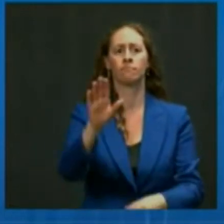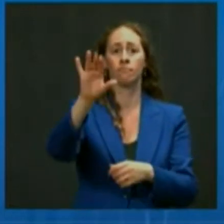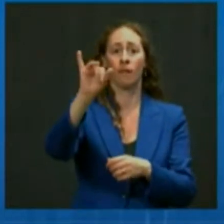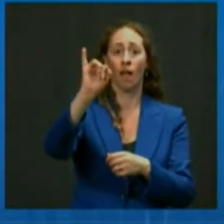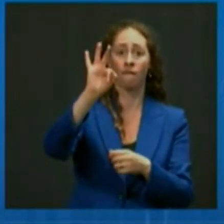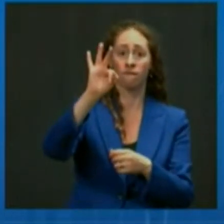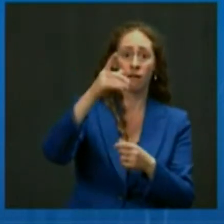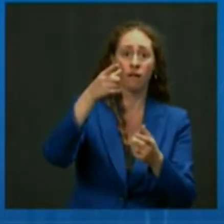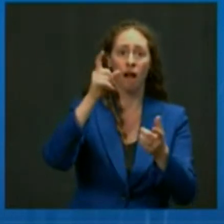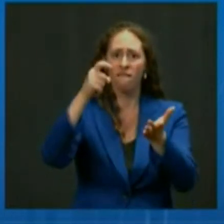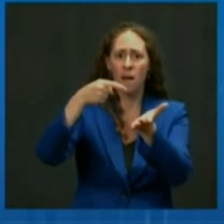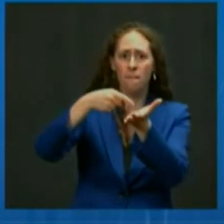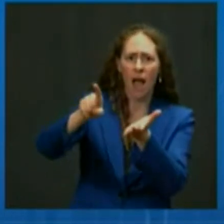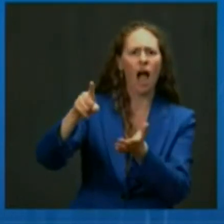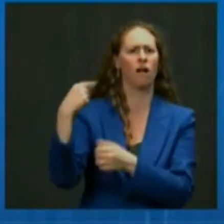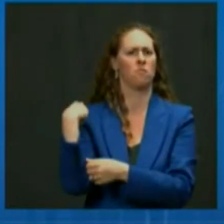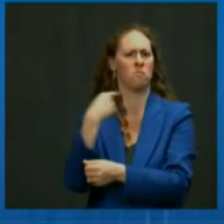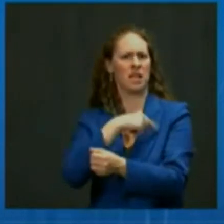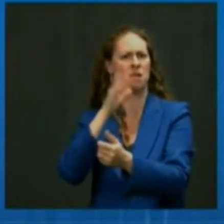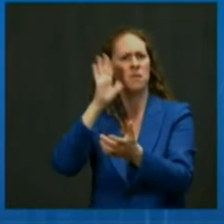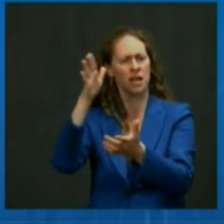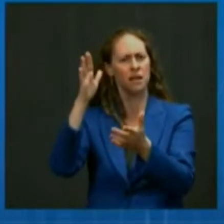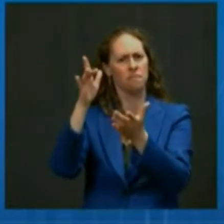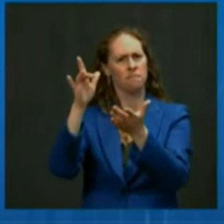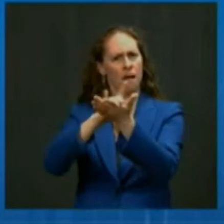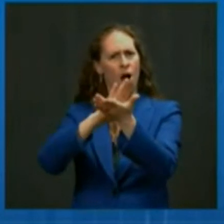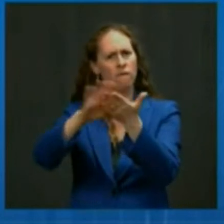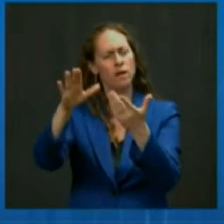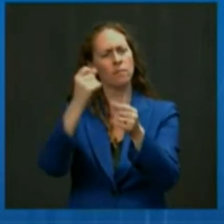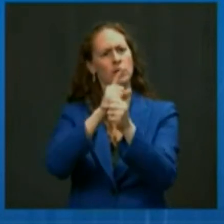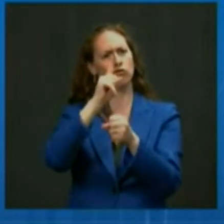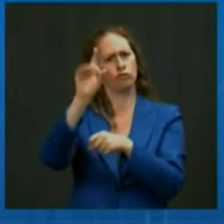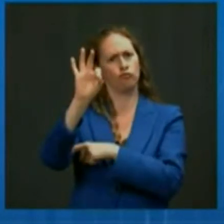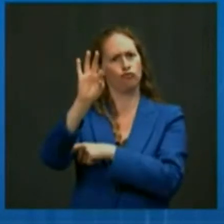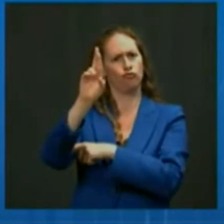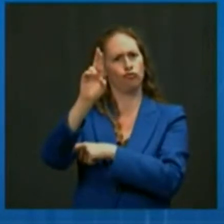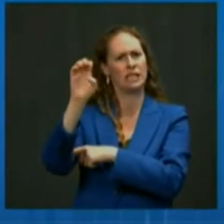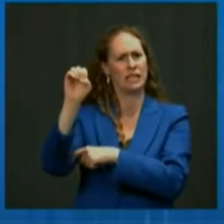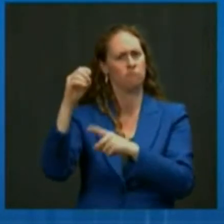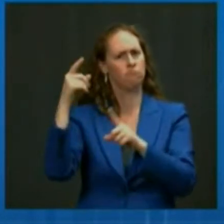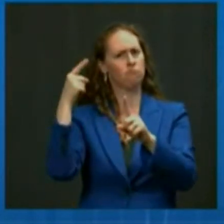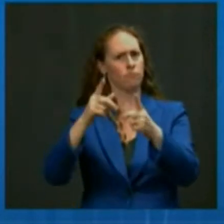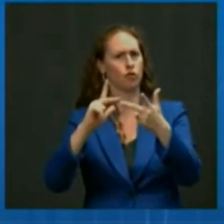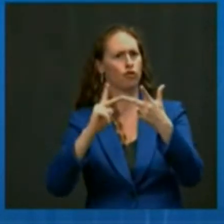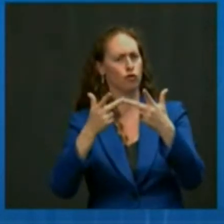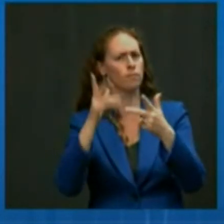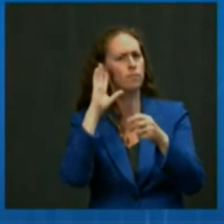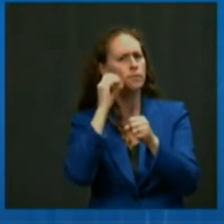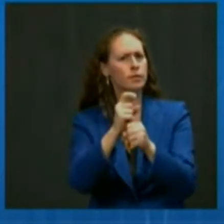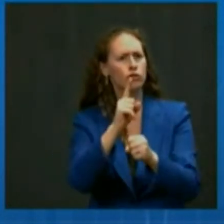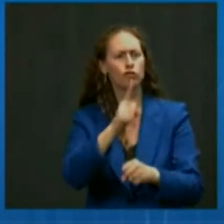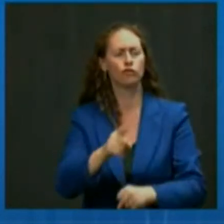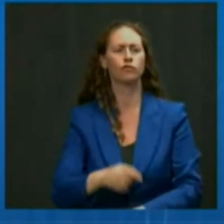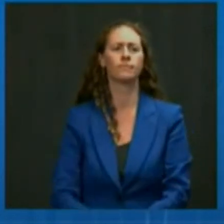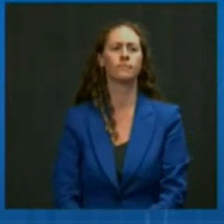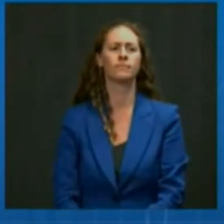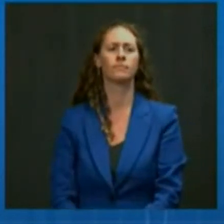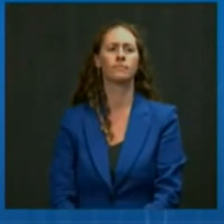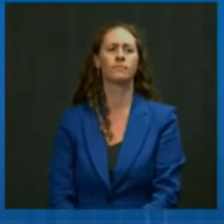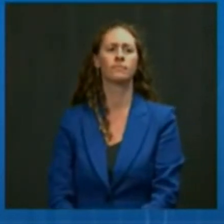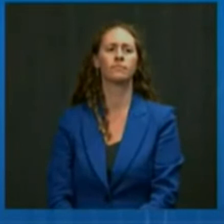to get their free vaccine, their booster shot, at or around their 8-month